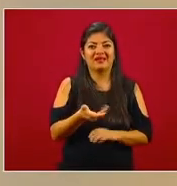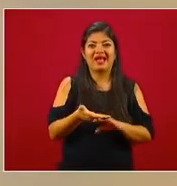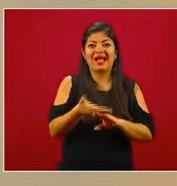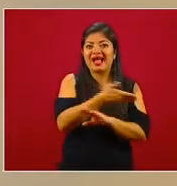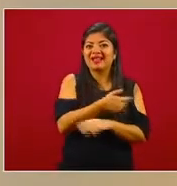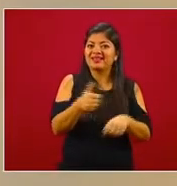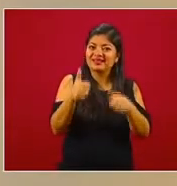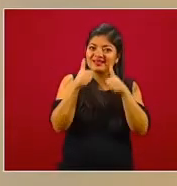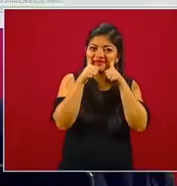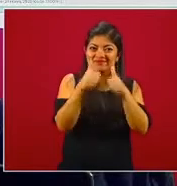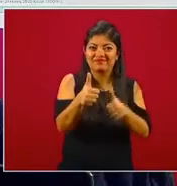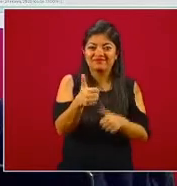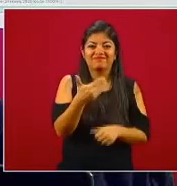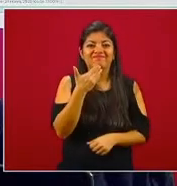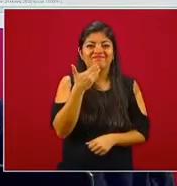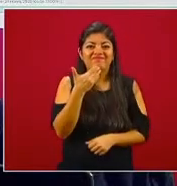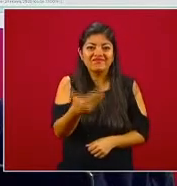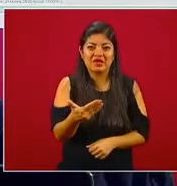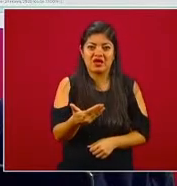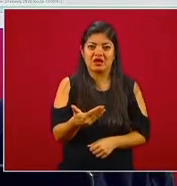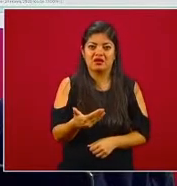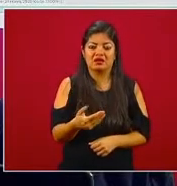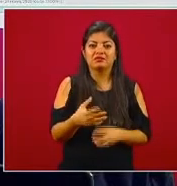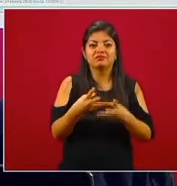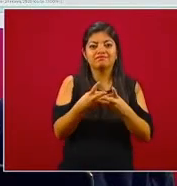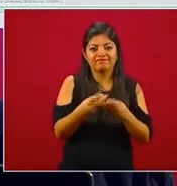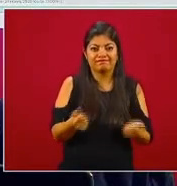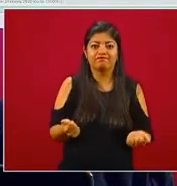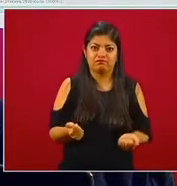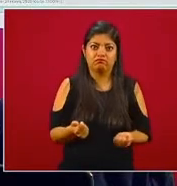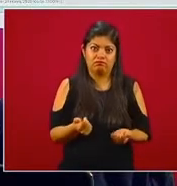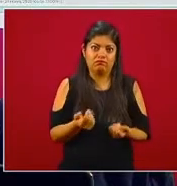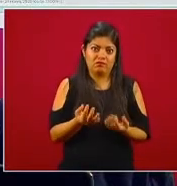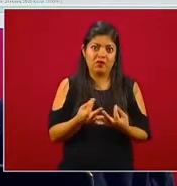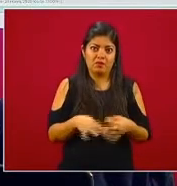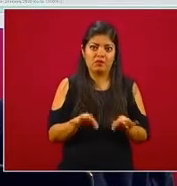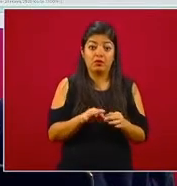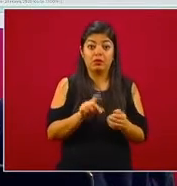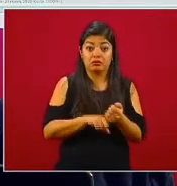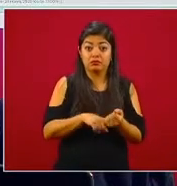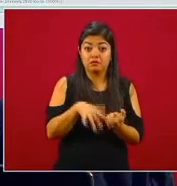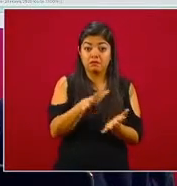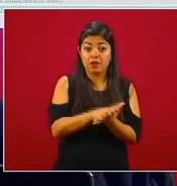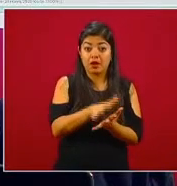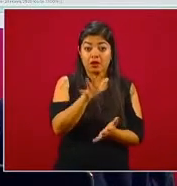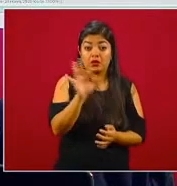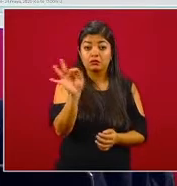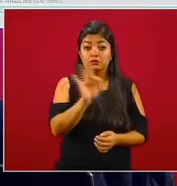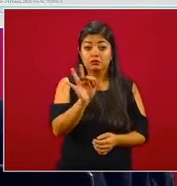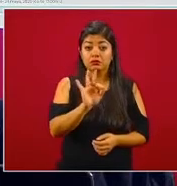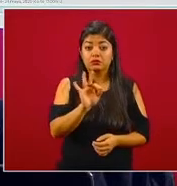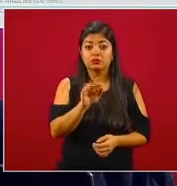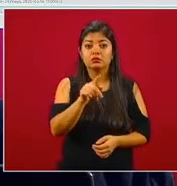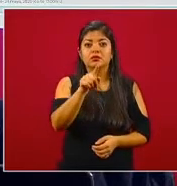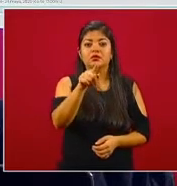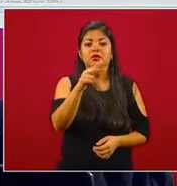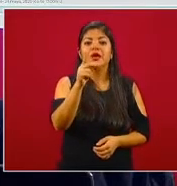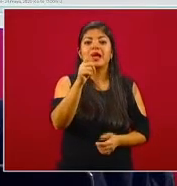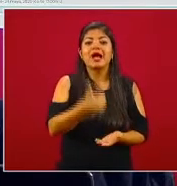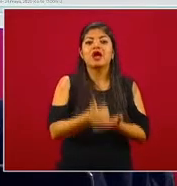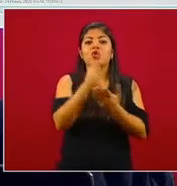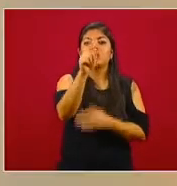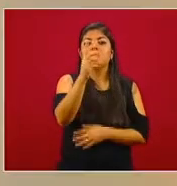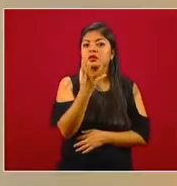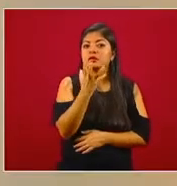the symptoms, atendida o and there is atendido. a higher Y probability en una that parte you get importante de los casos, the tan hospital solo service that el you need. utilizar